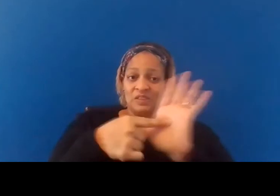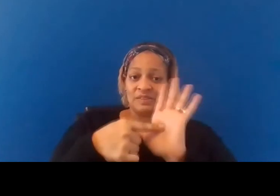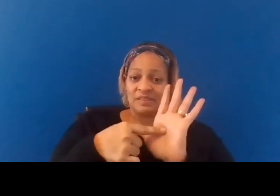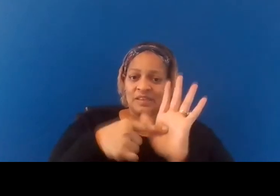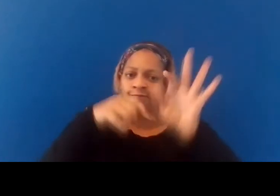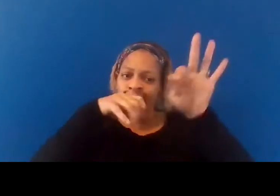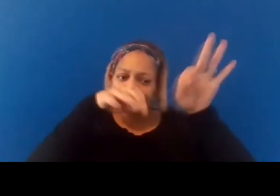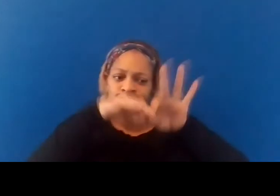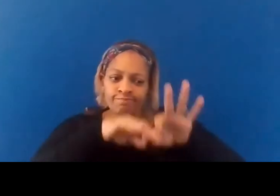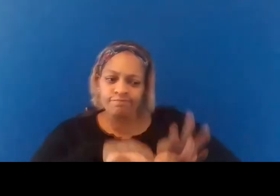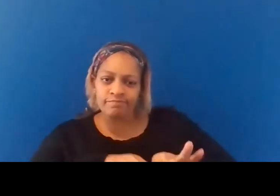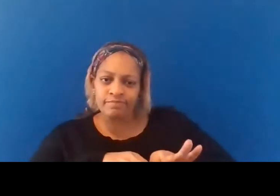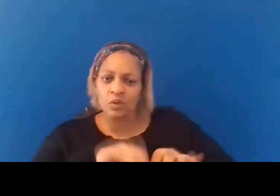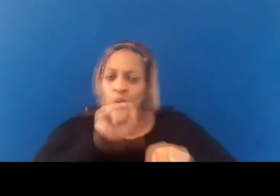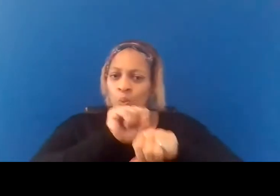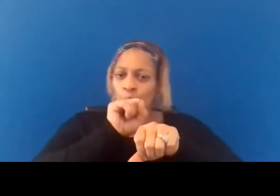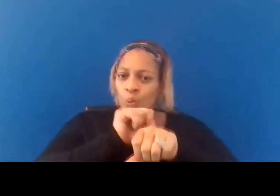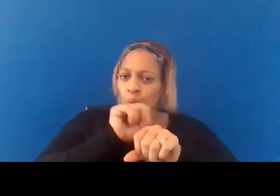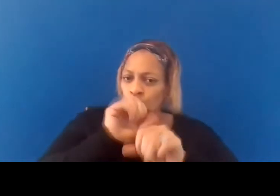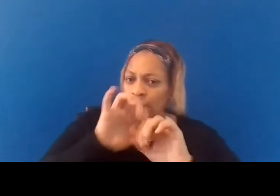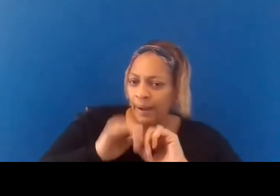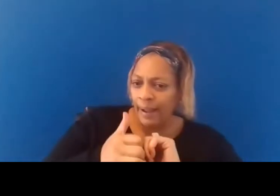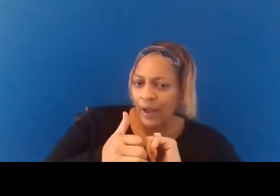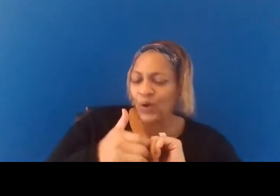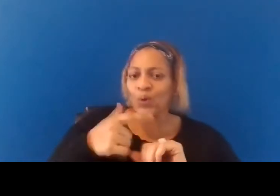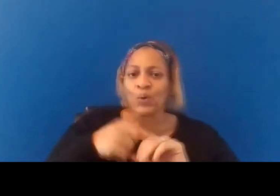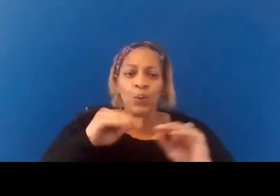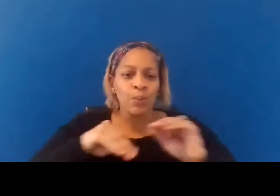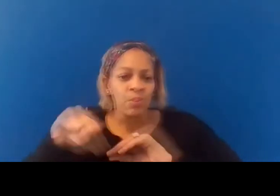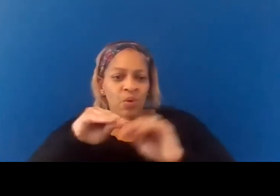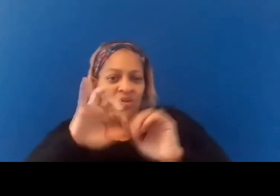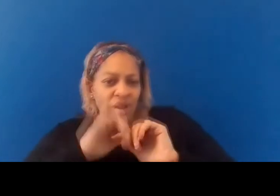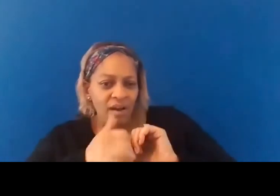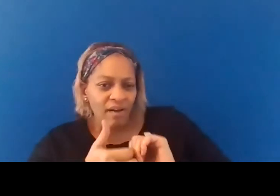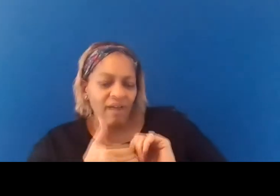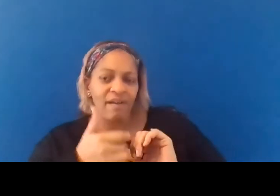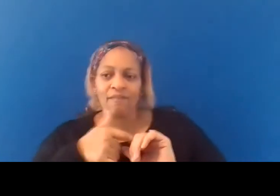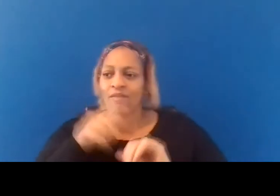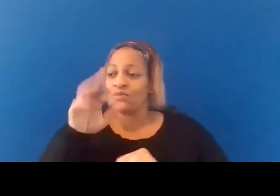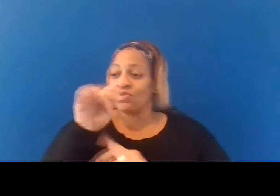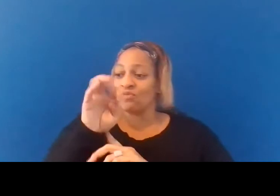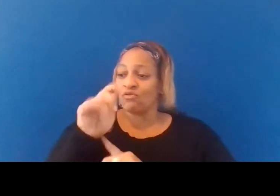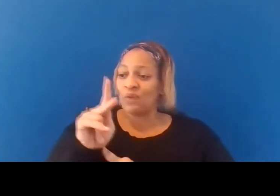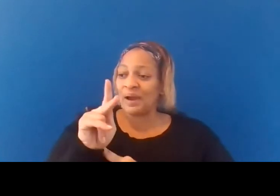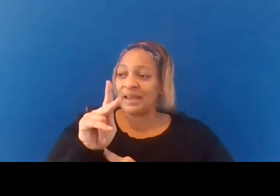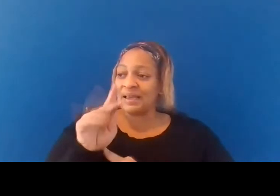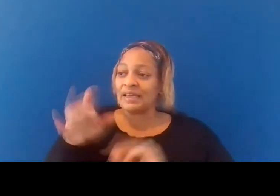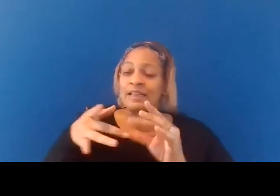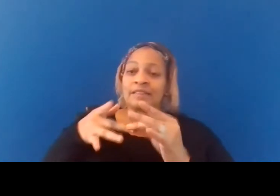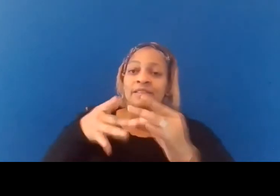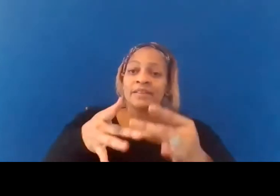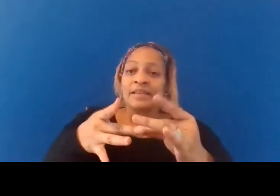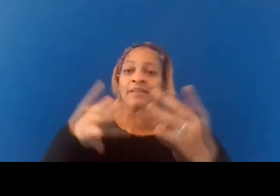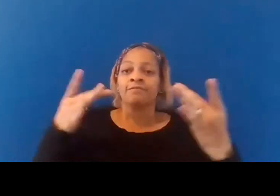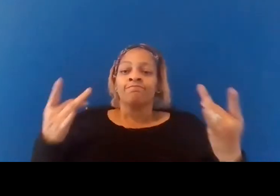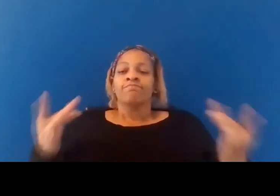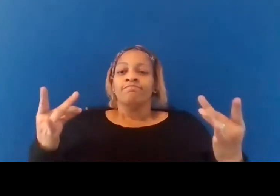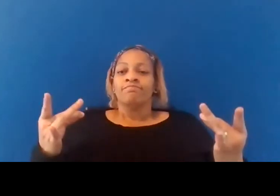works, how something moves. So when Frank is leading a meditation, he is giving you a